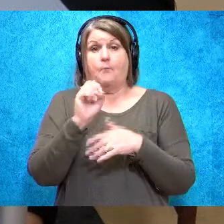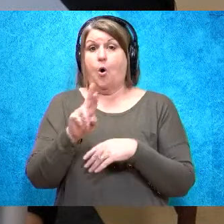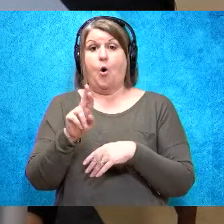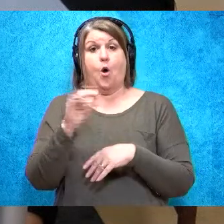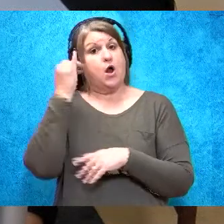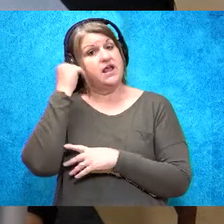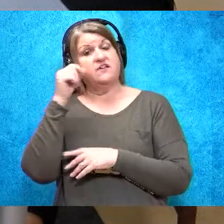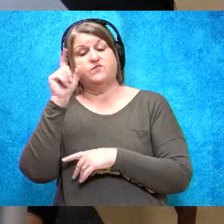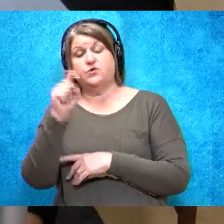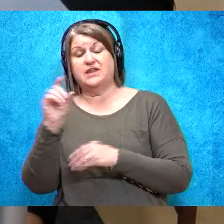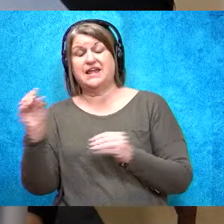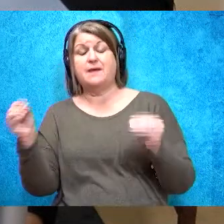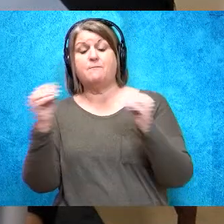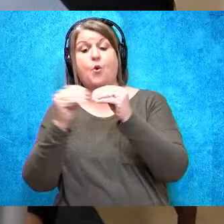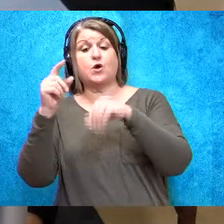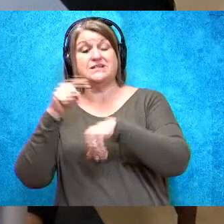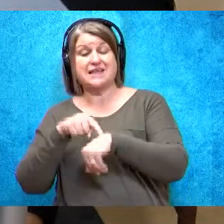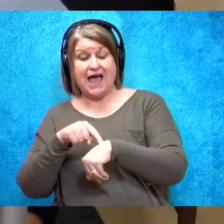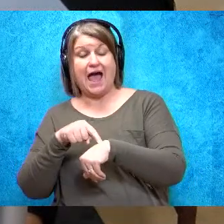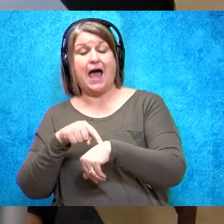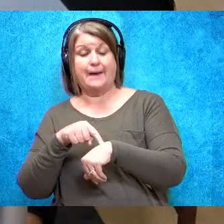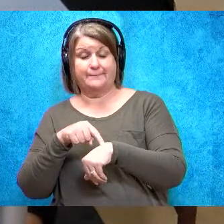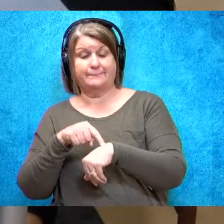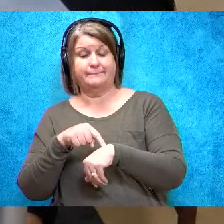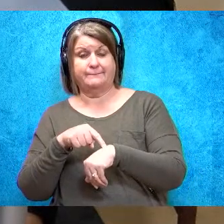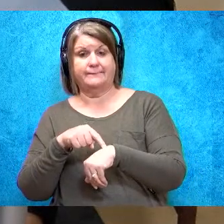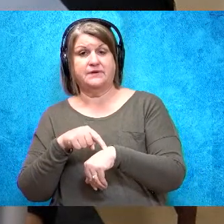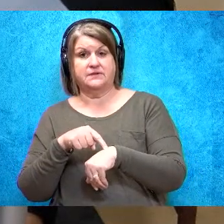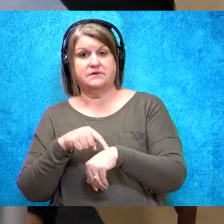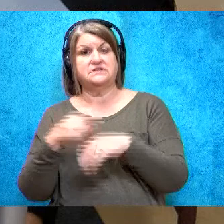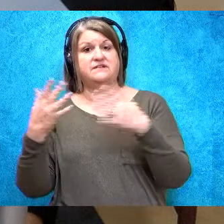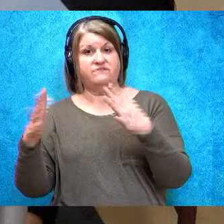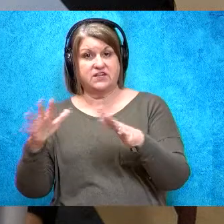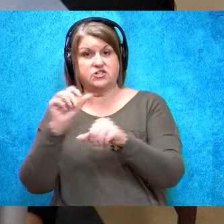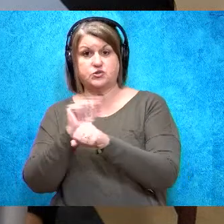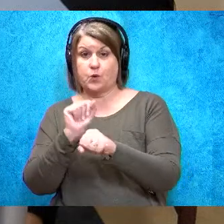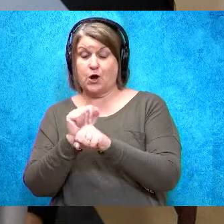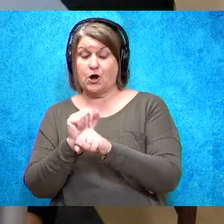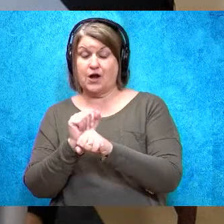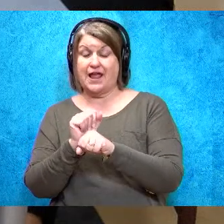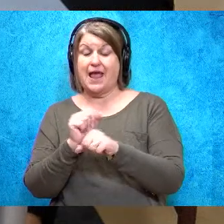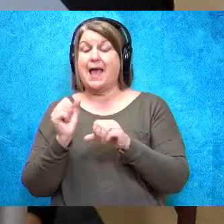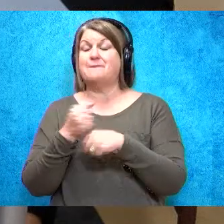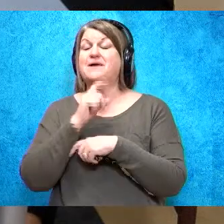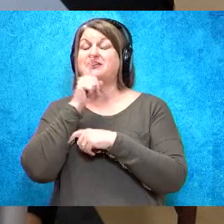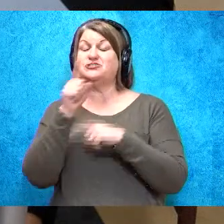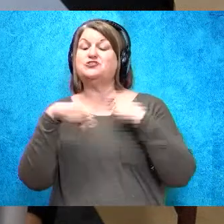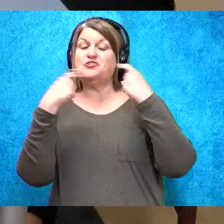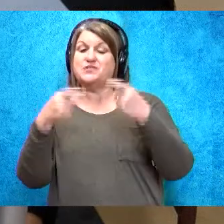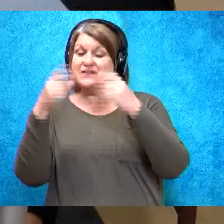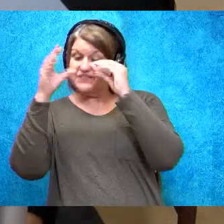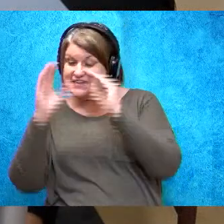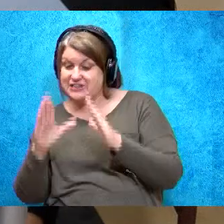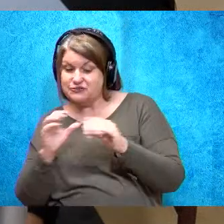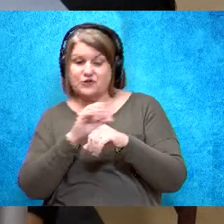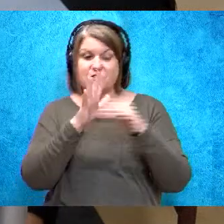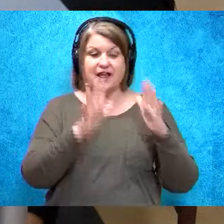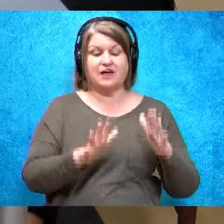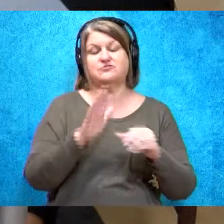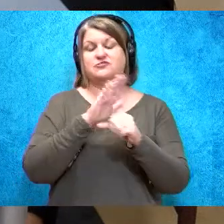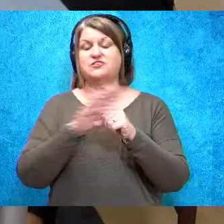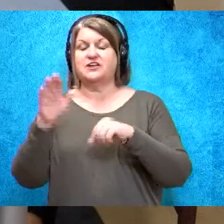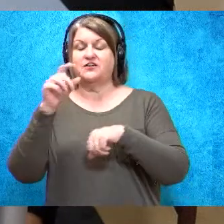that you give them enough time to respond to you. They may not be able to answer you in a minute